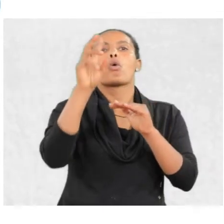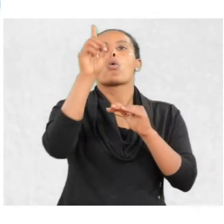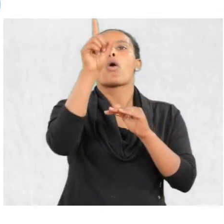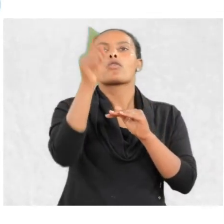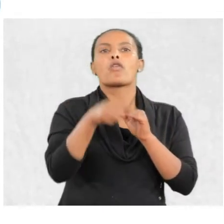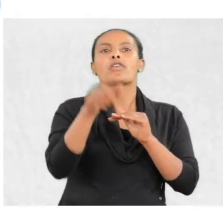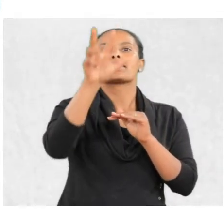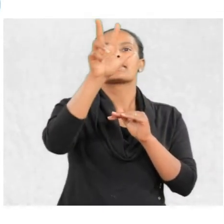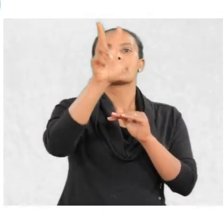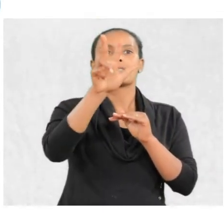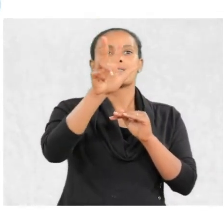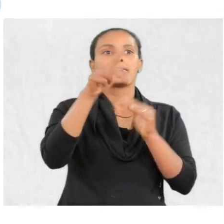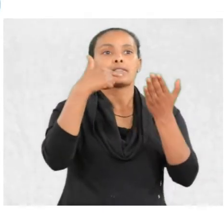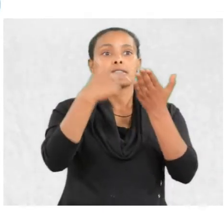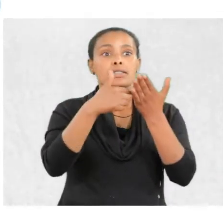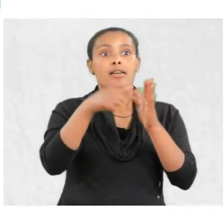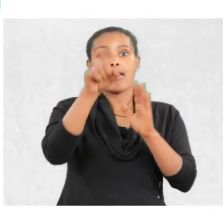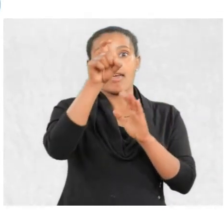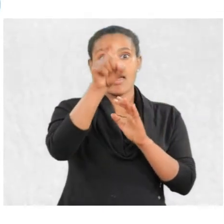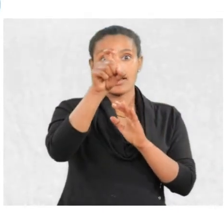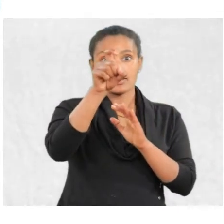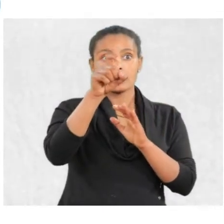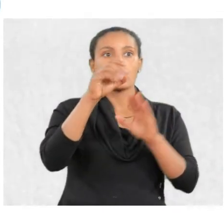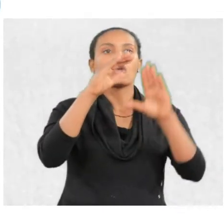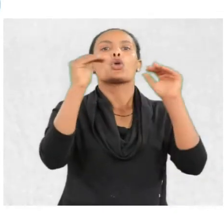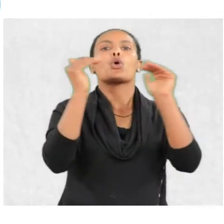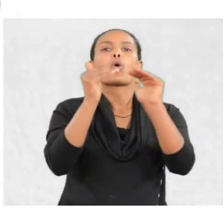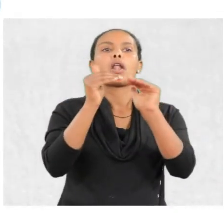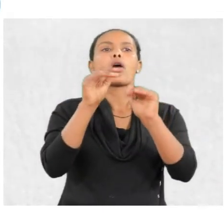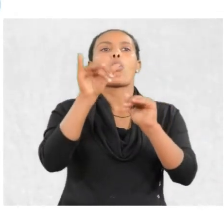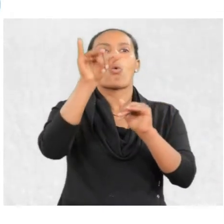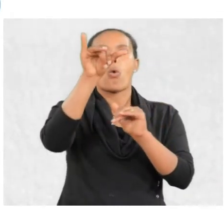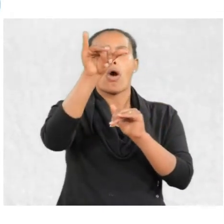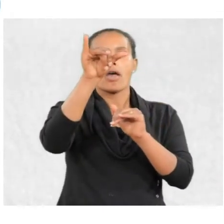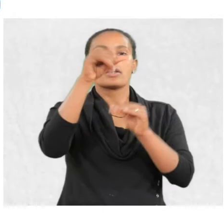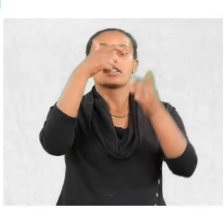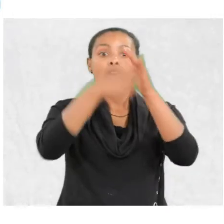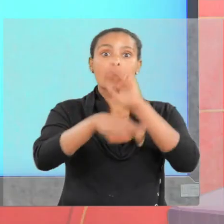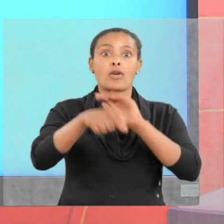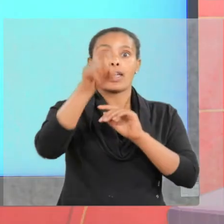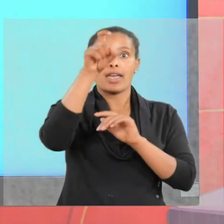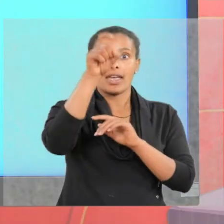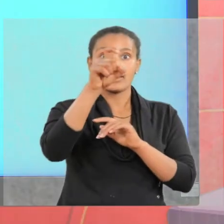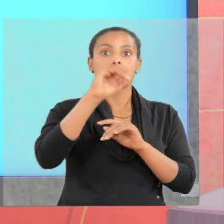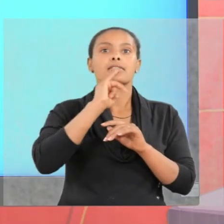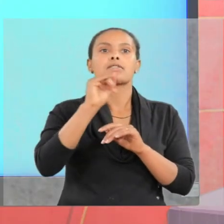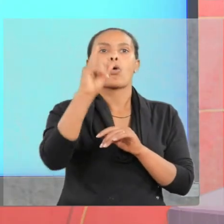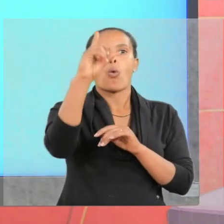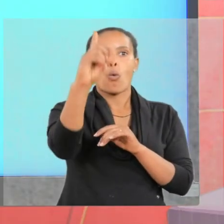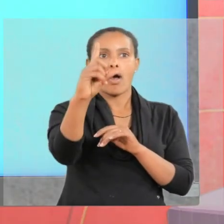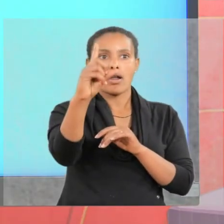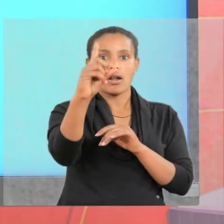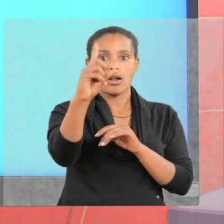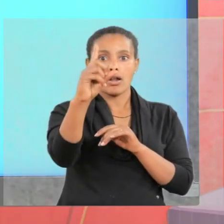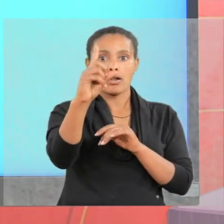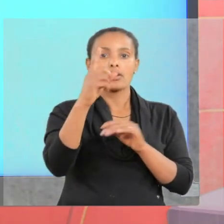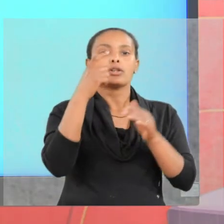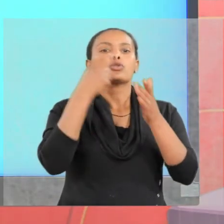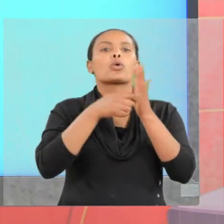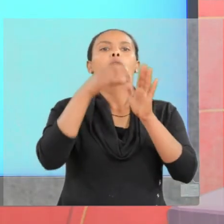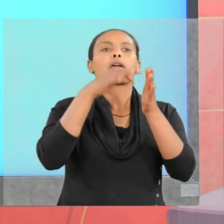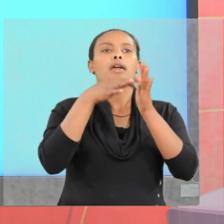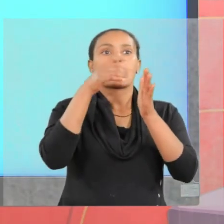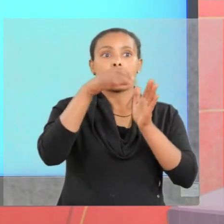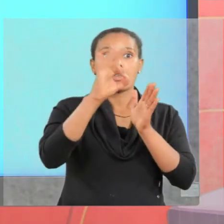over 3. From this, X equal 1. The value of X is 1. To get the value